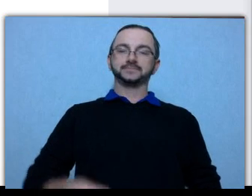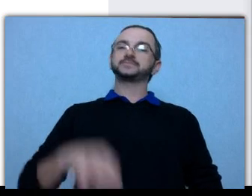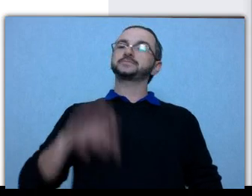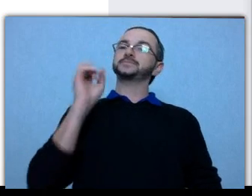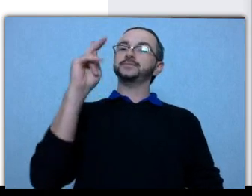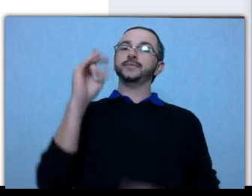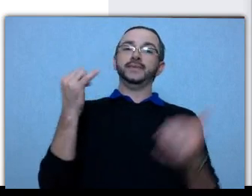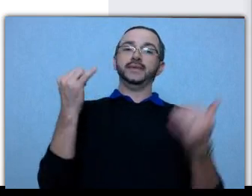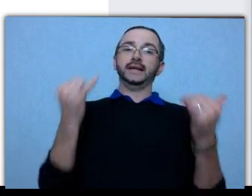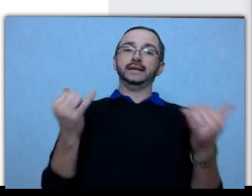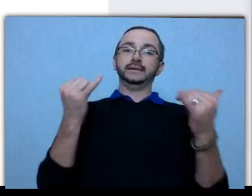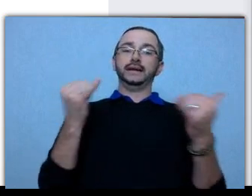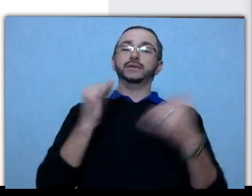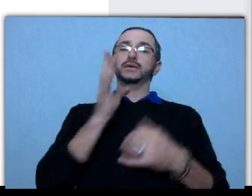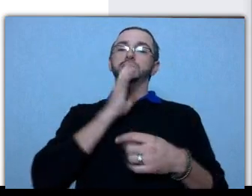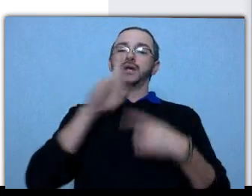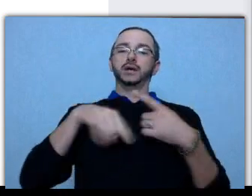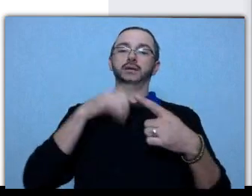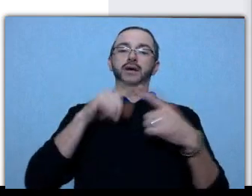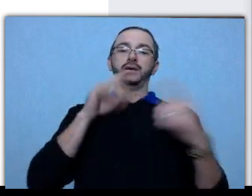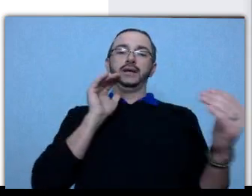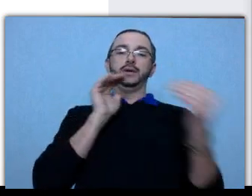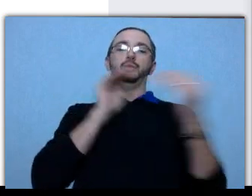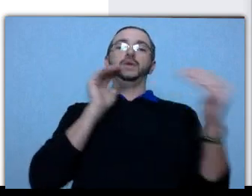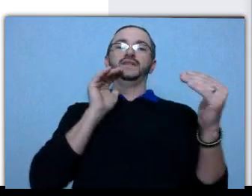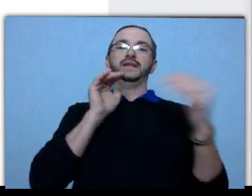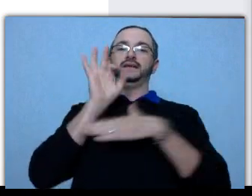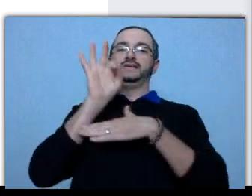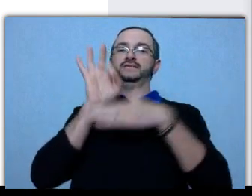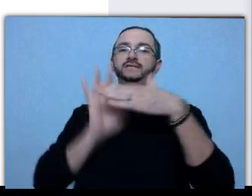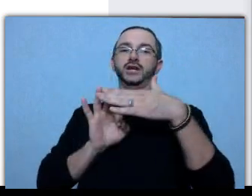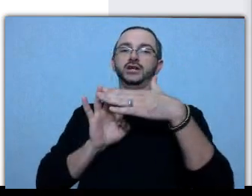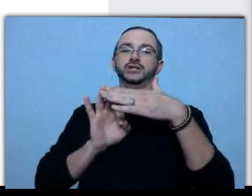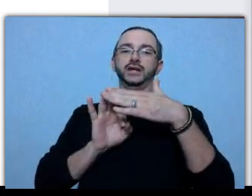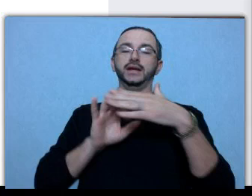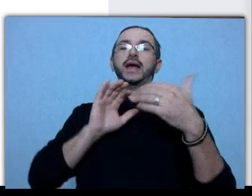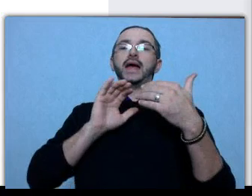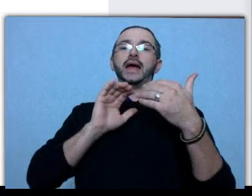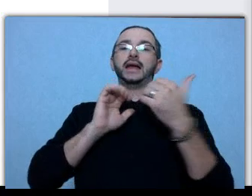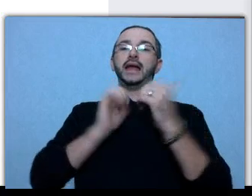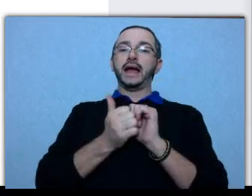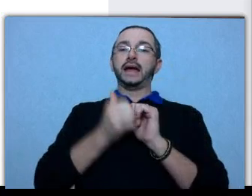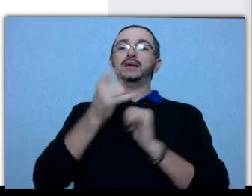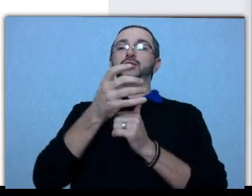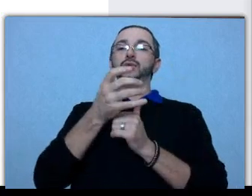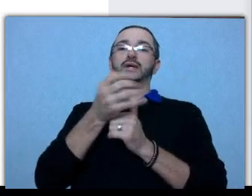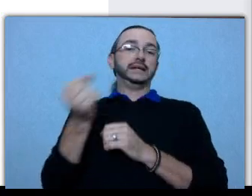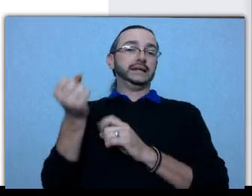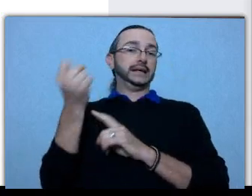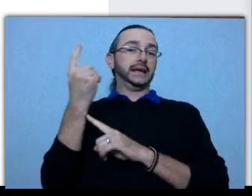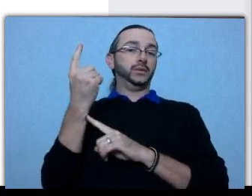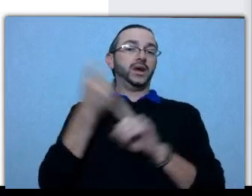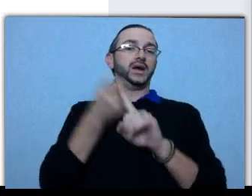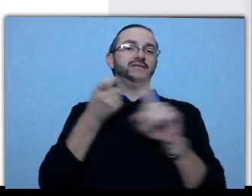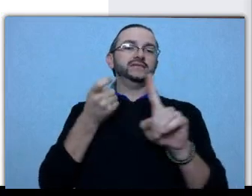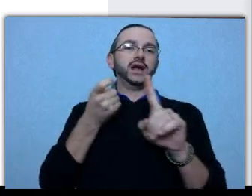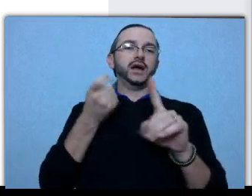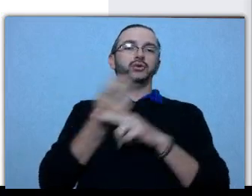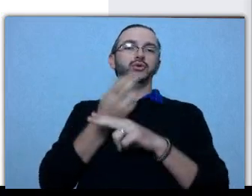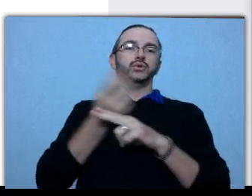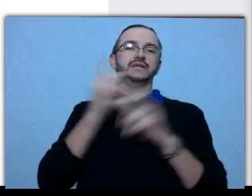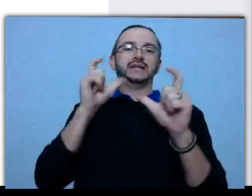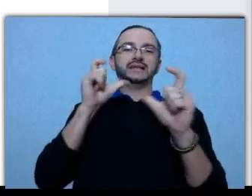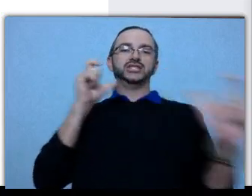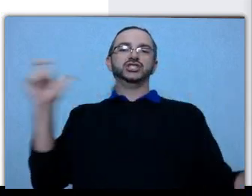Okay, guys, today we're going to talk about equivalent fractions and how to make an equivalent fraction based off the theory of the giant one. Now, the